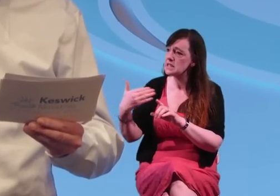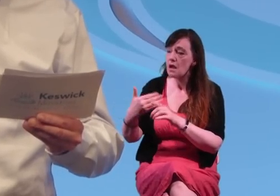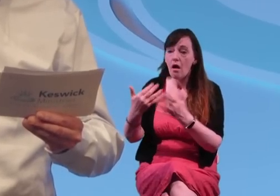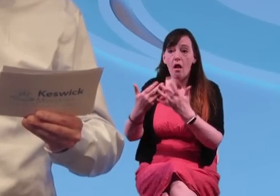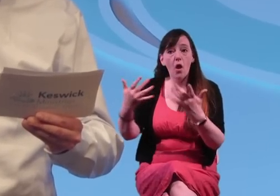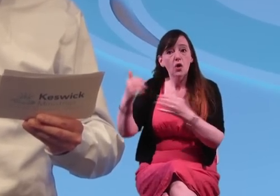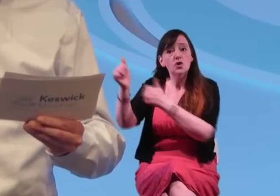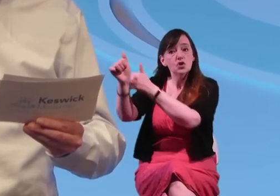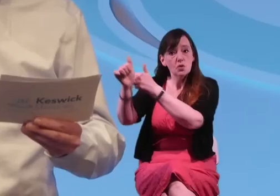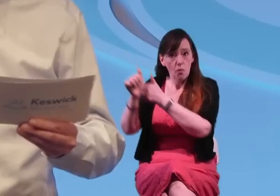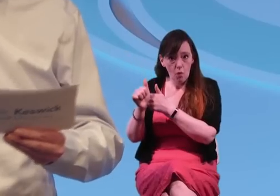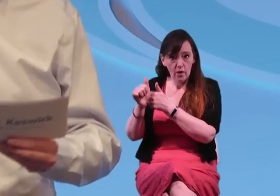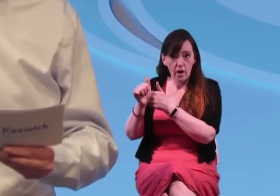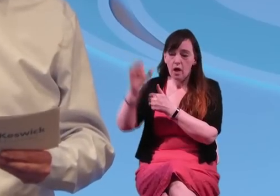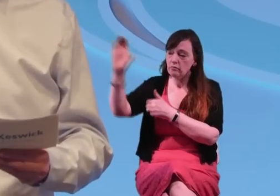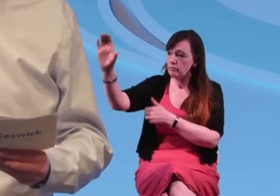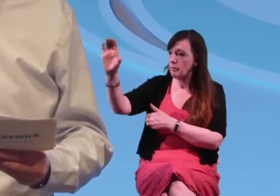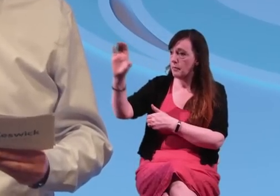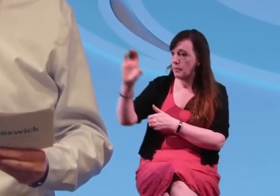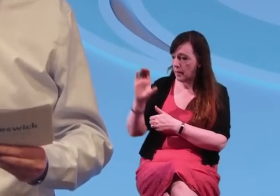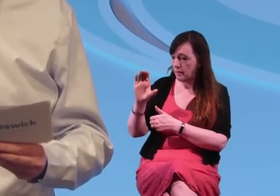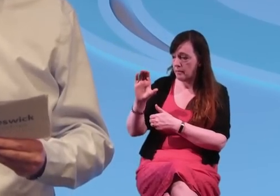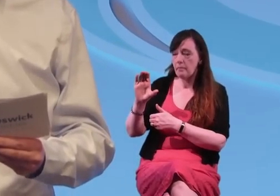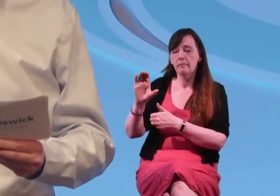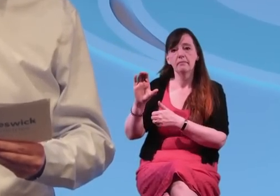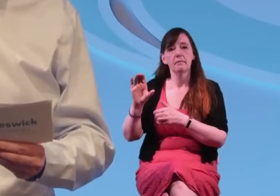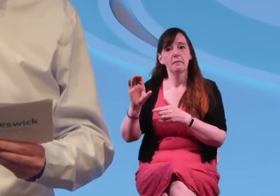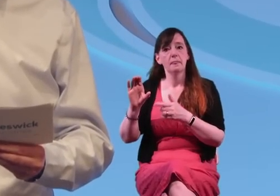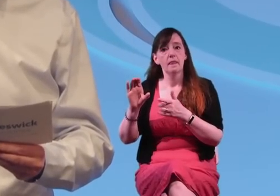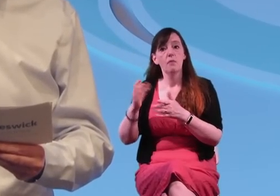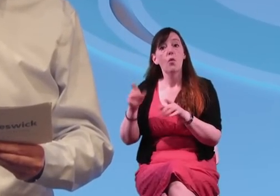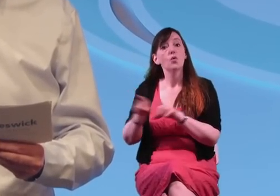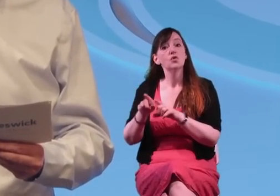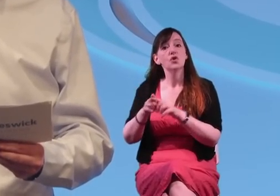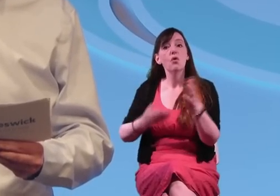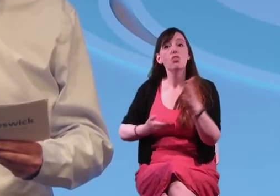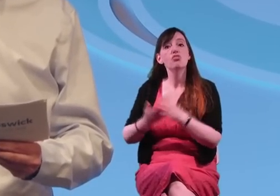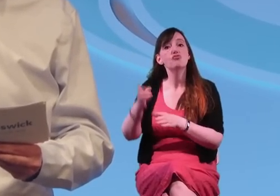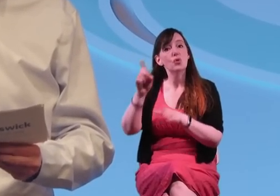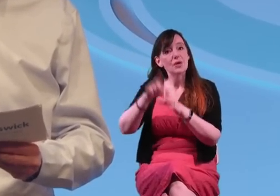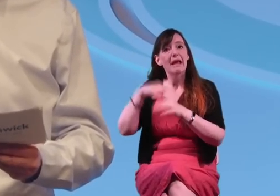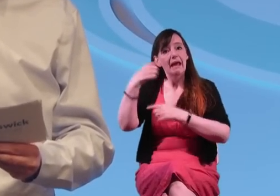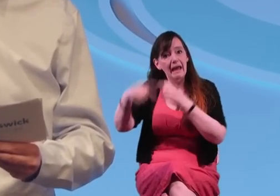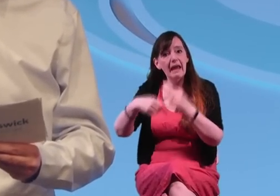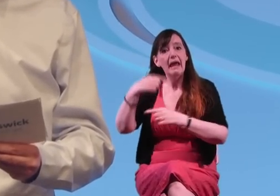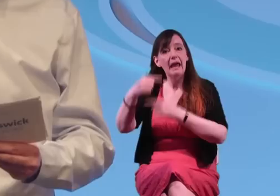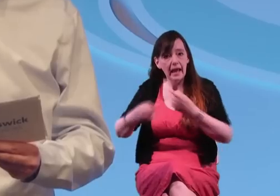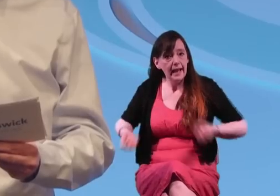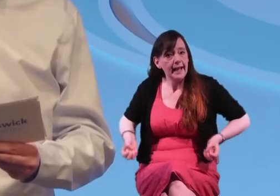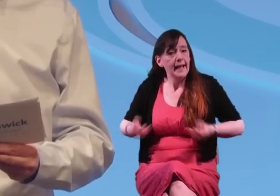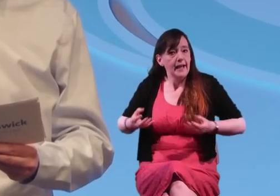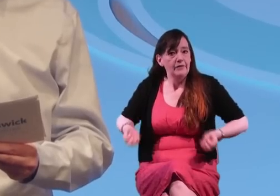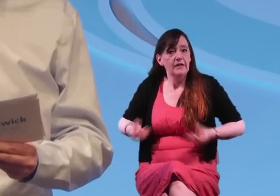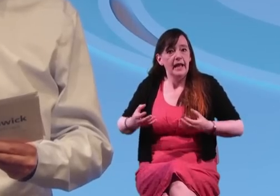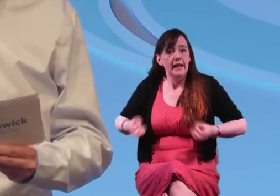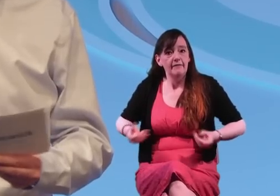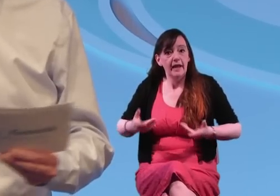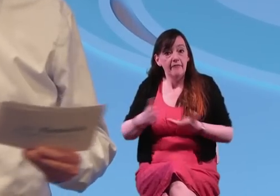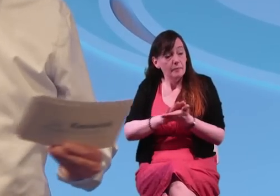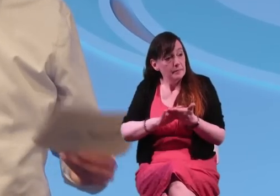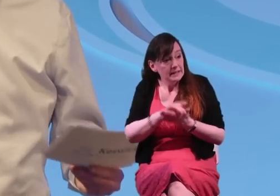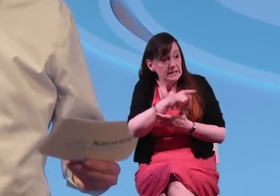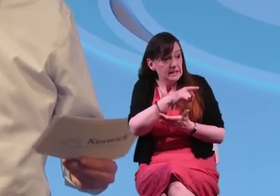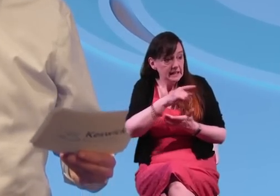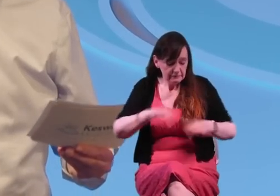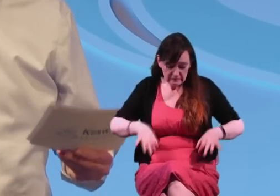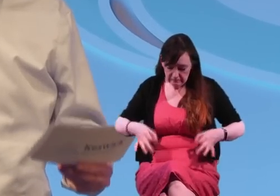who both donate to the convention and give sacrificially through the year. It means that those who can't afford to give don't have to and